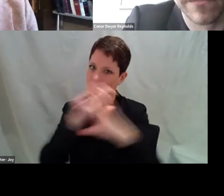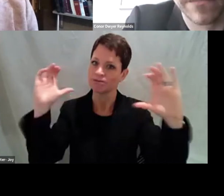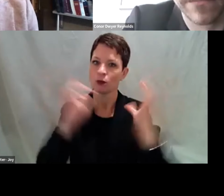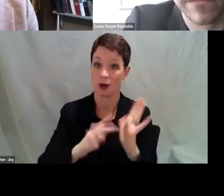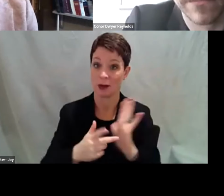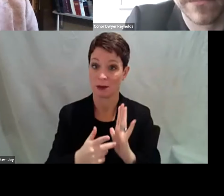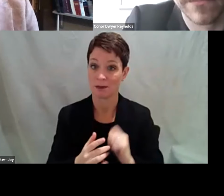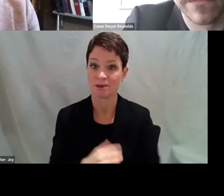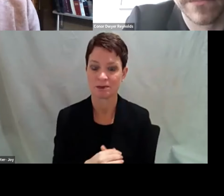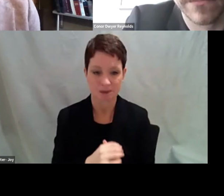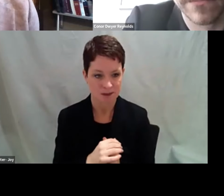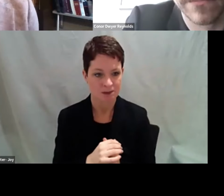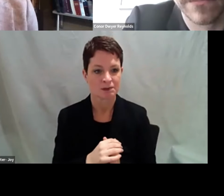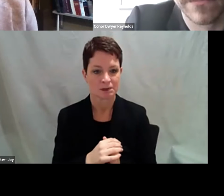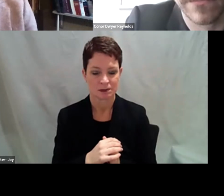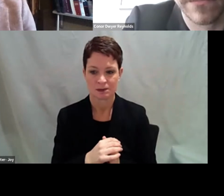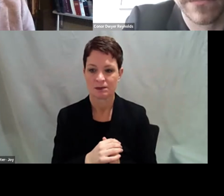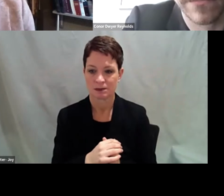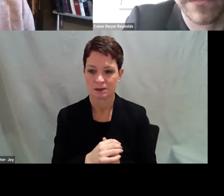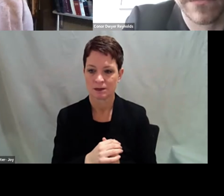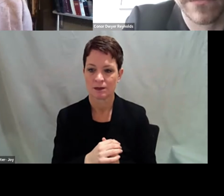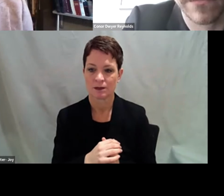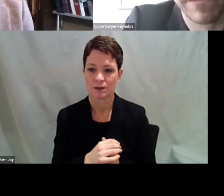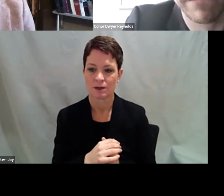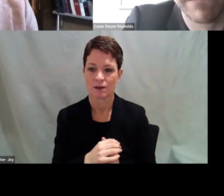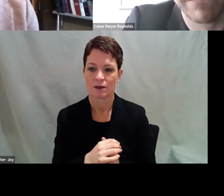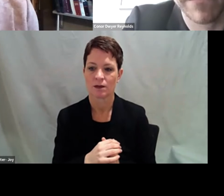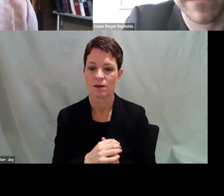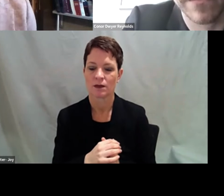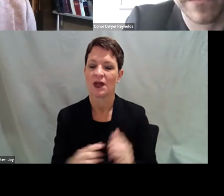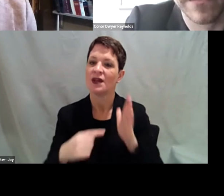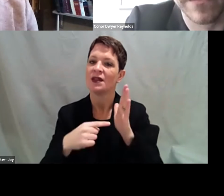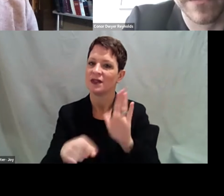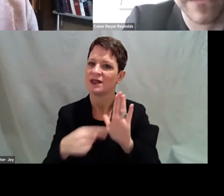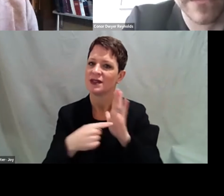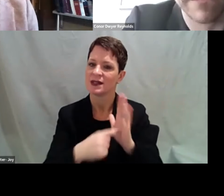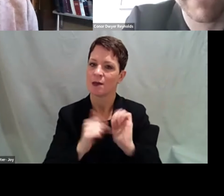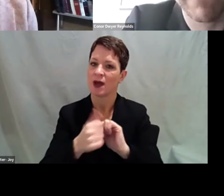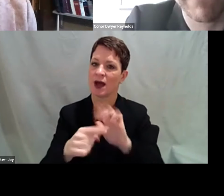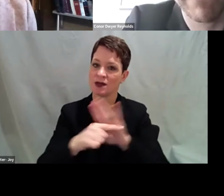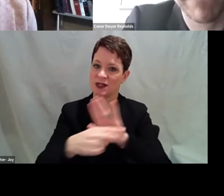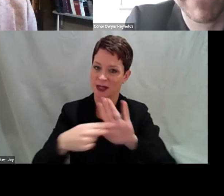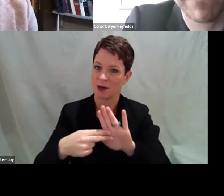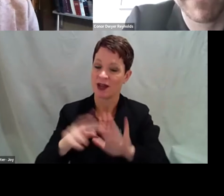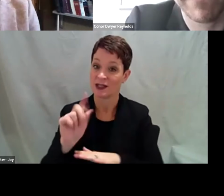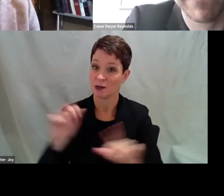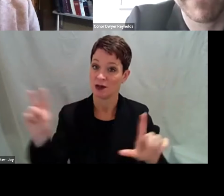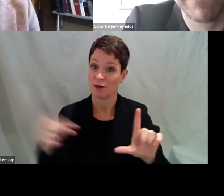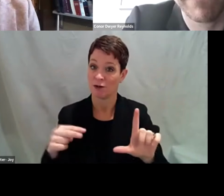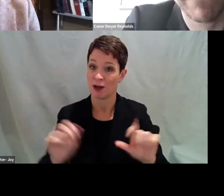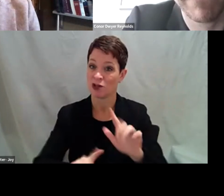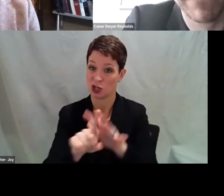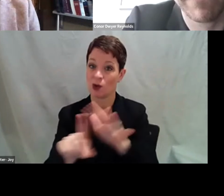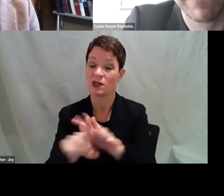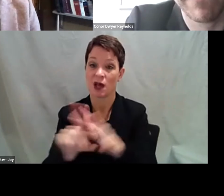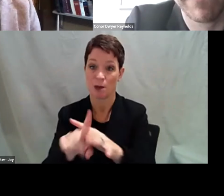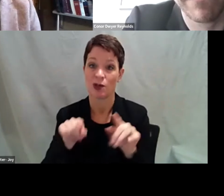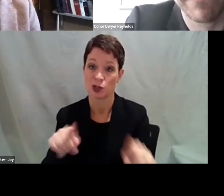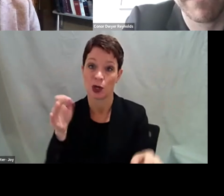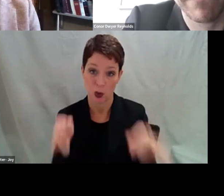mean. Okay, so the following is an example of how stigmatizing disability frames show up in pleadings